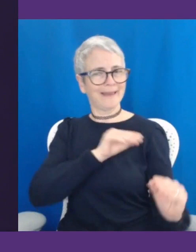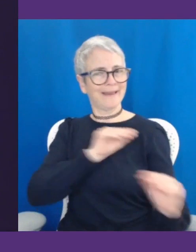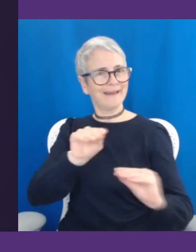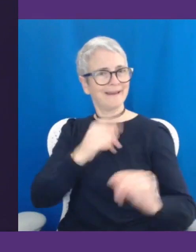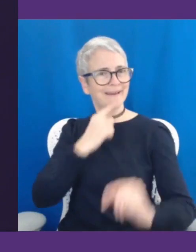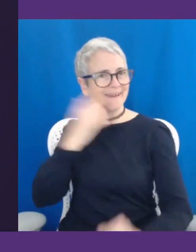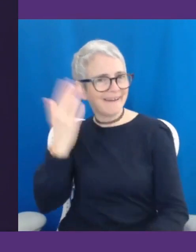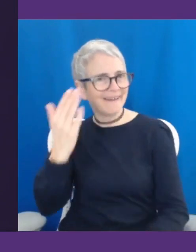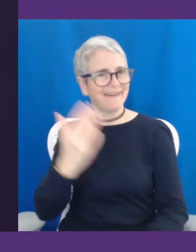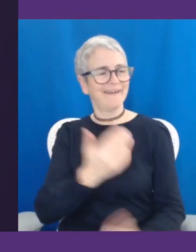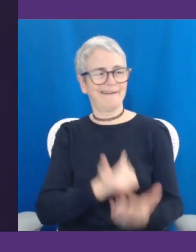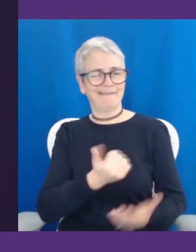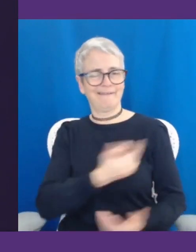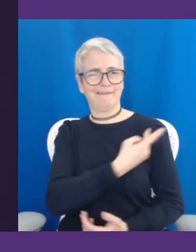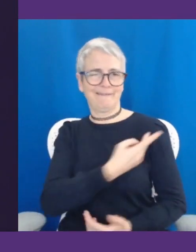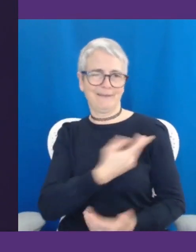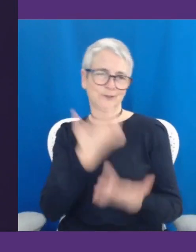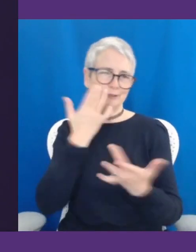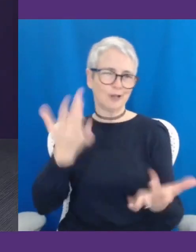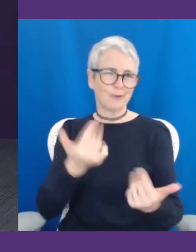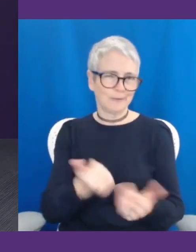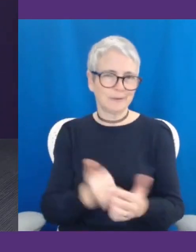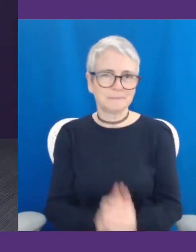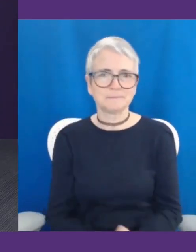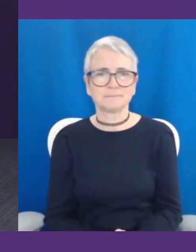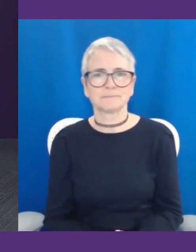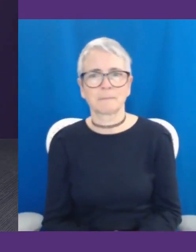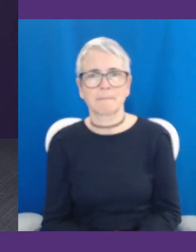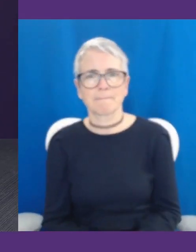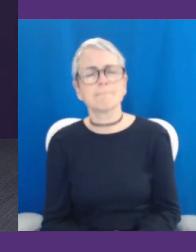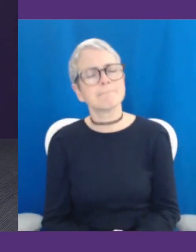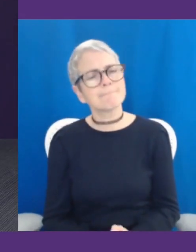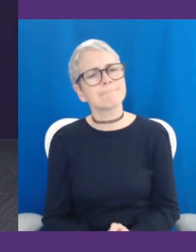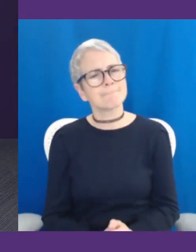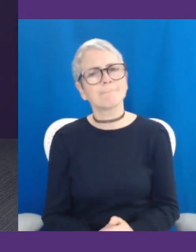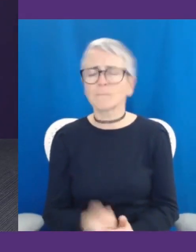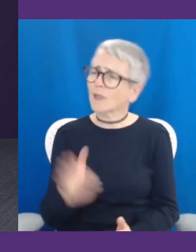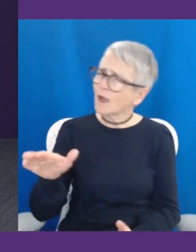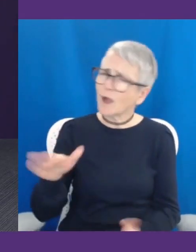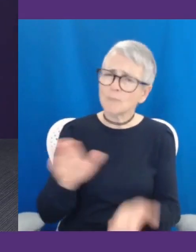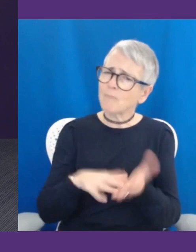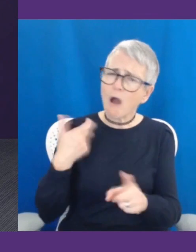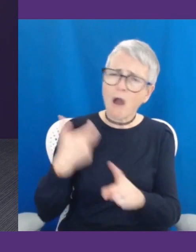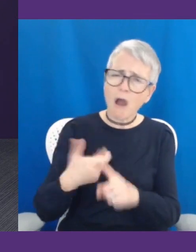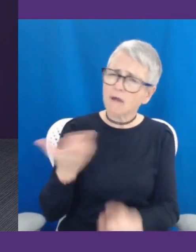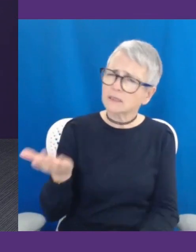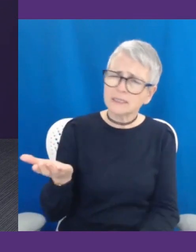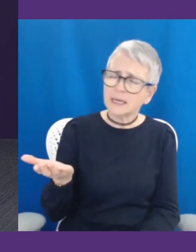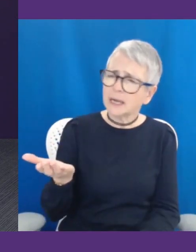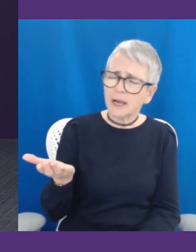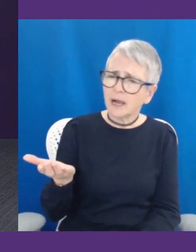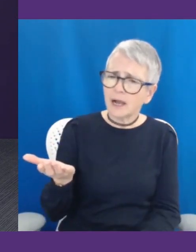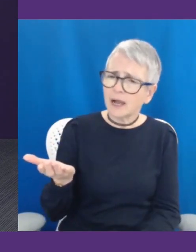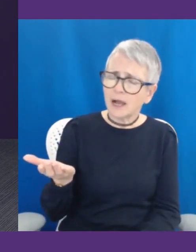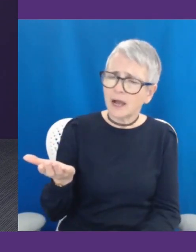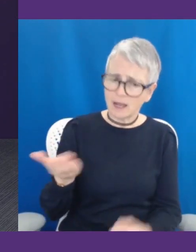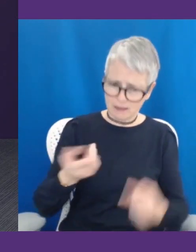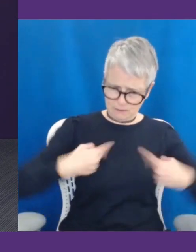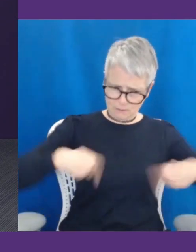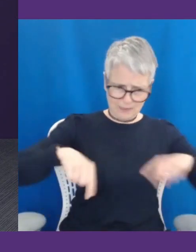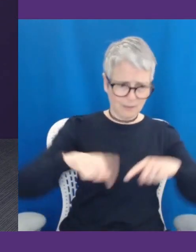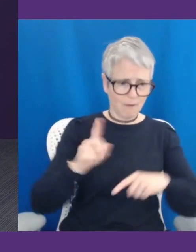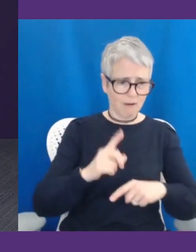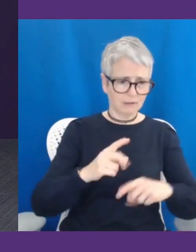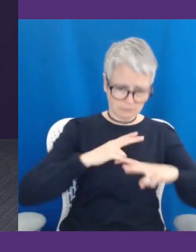terms of specifics, we've got sort of 5 or 6 very simple pillars to our strategy. The first is, user research.